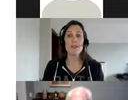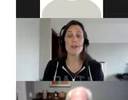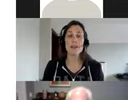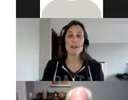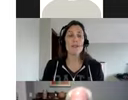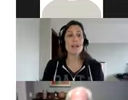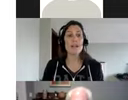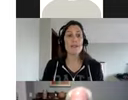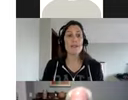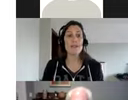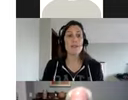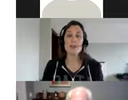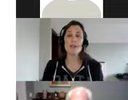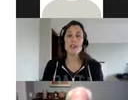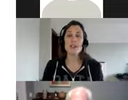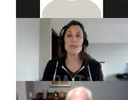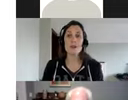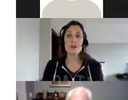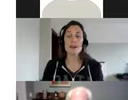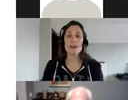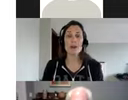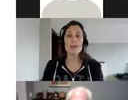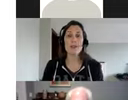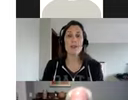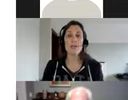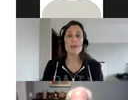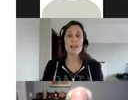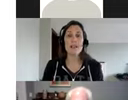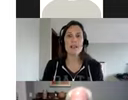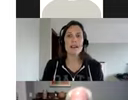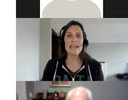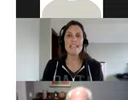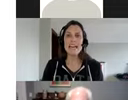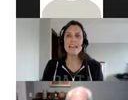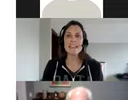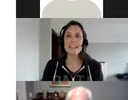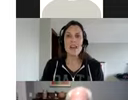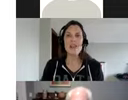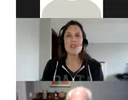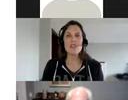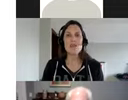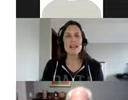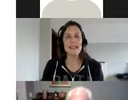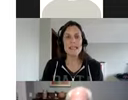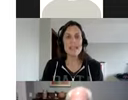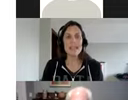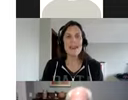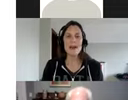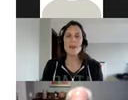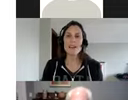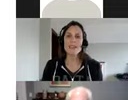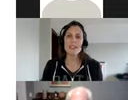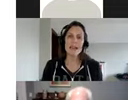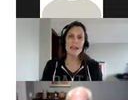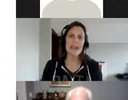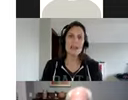around the Earth. And sometimes people think it's going the wrong way around the Earth because aesthetically, they do not like that now